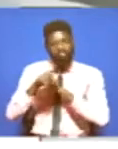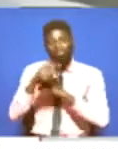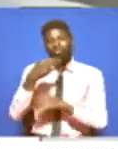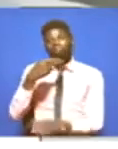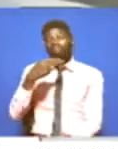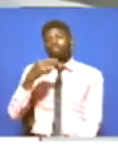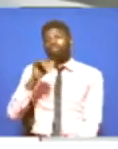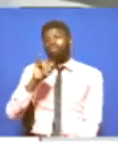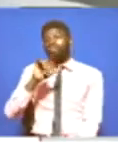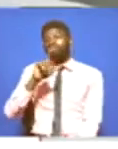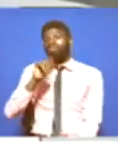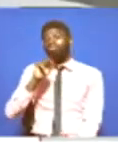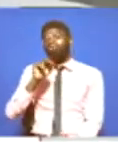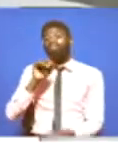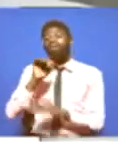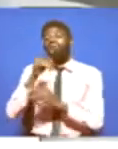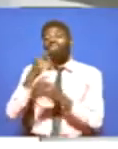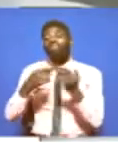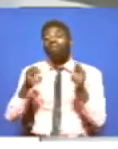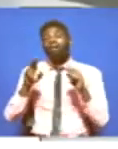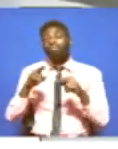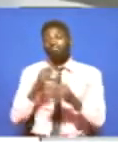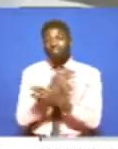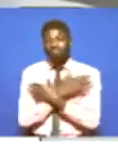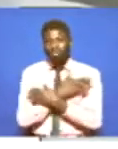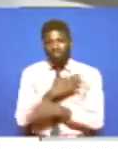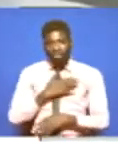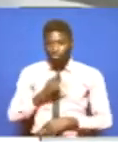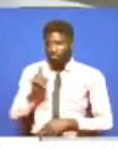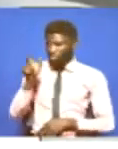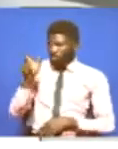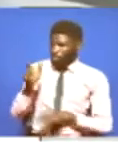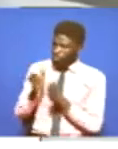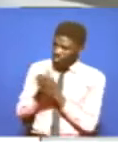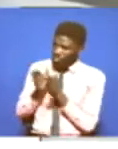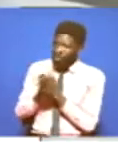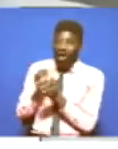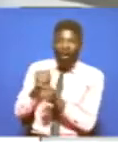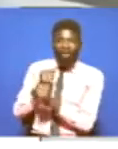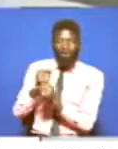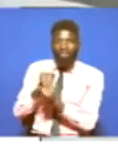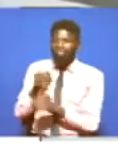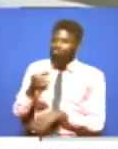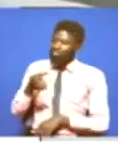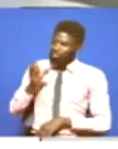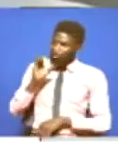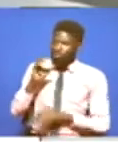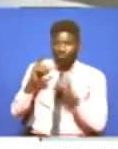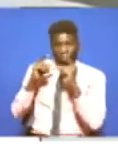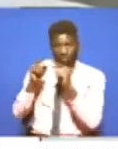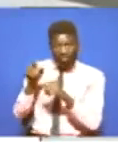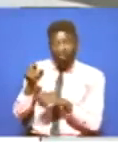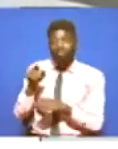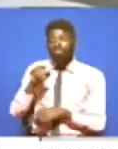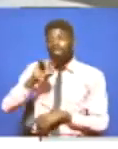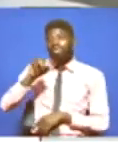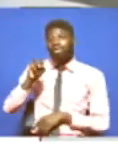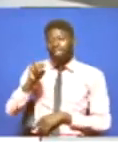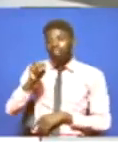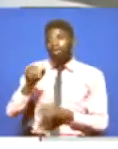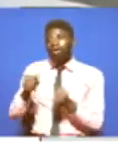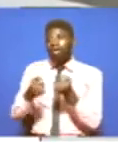the people that we were always with for coffee said, that man was picked by one Ben